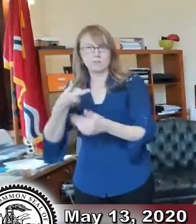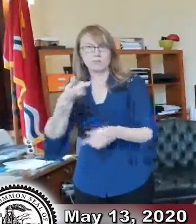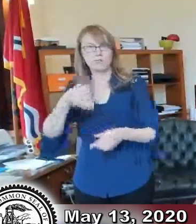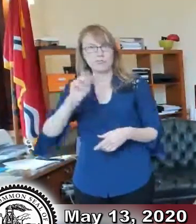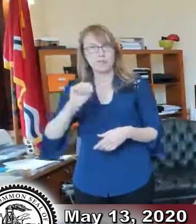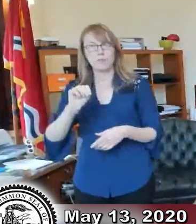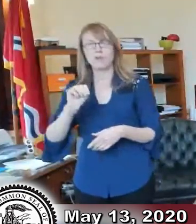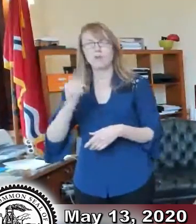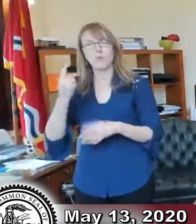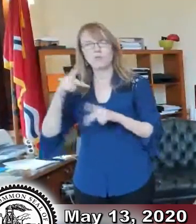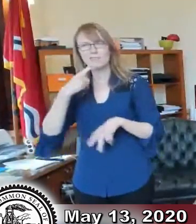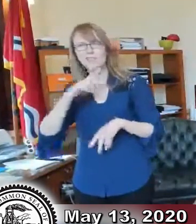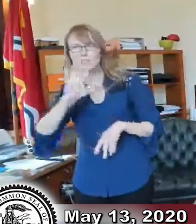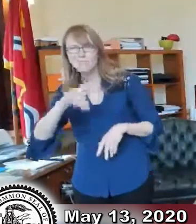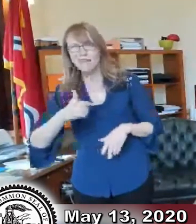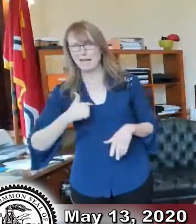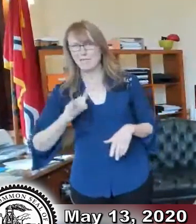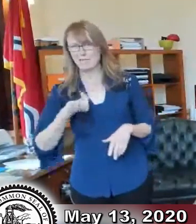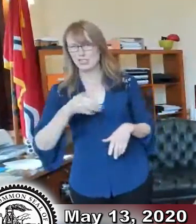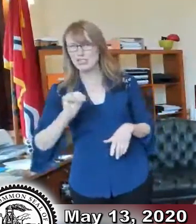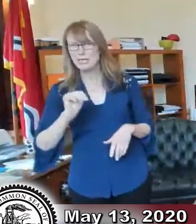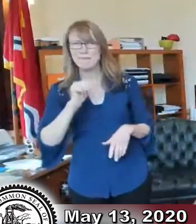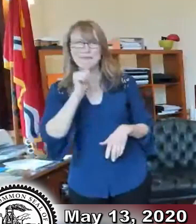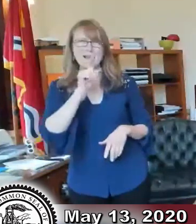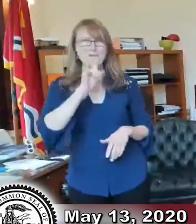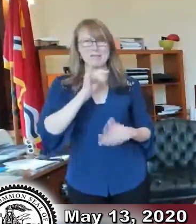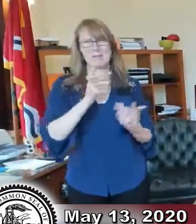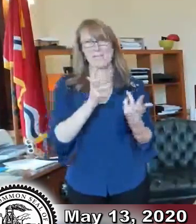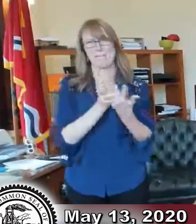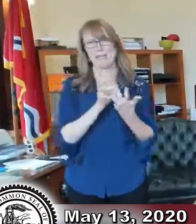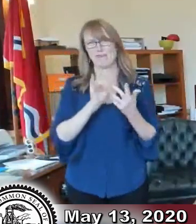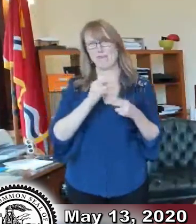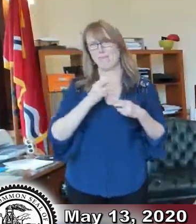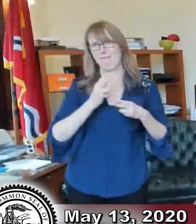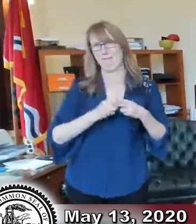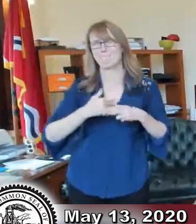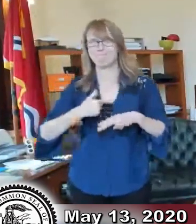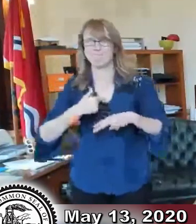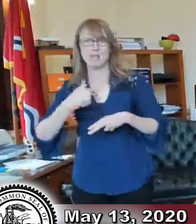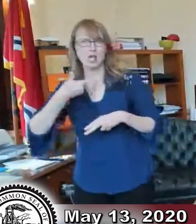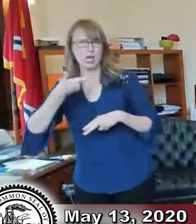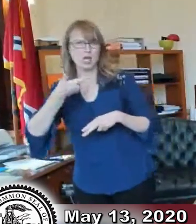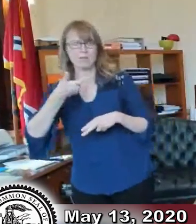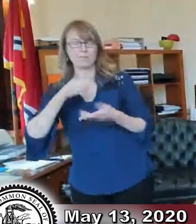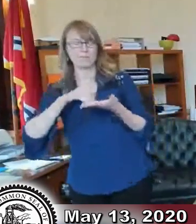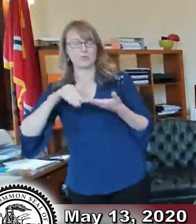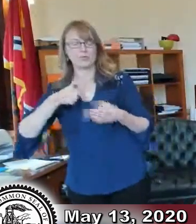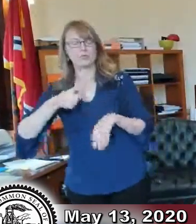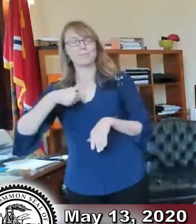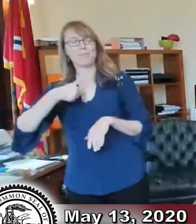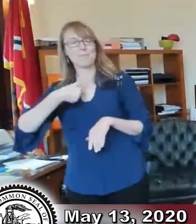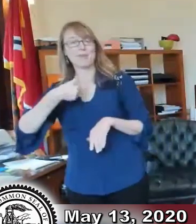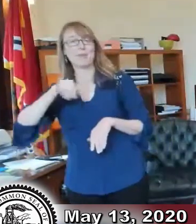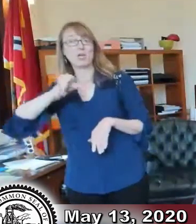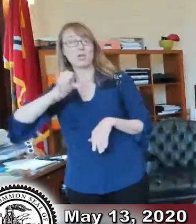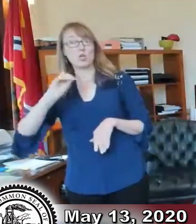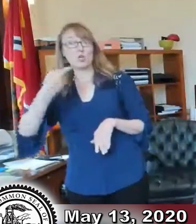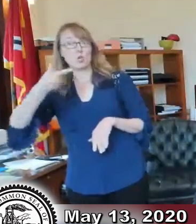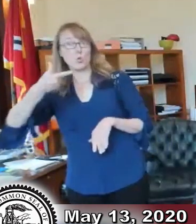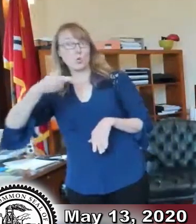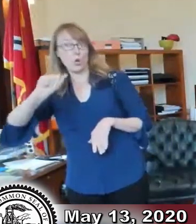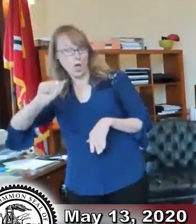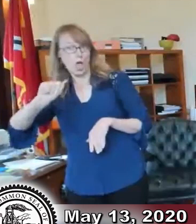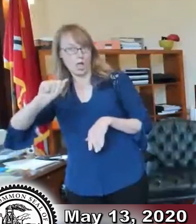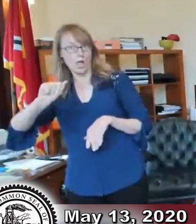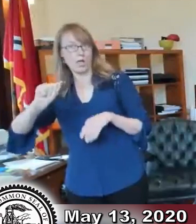yoga studio, or I'm really a Pilates, or I just have a small gym. So those are some distinctions